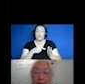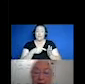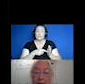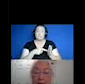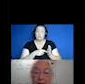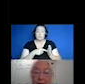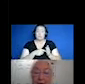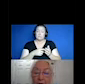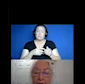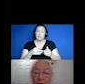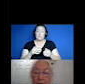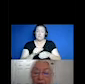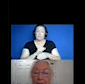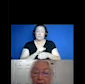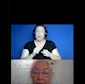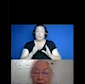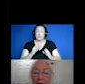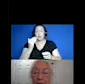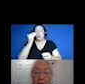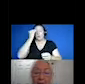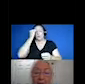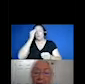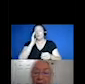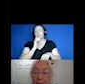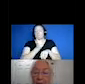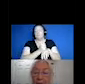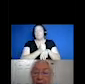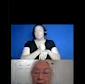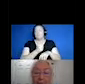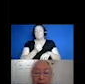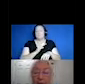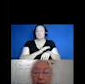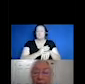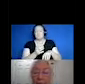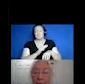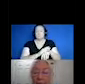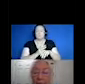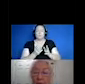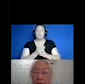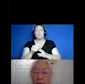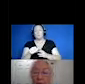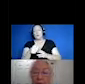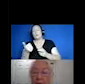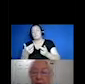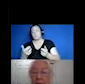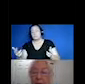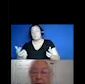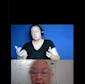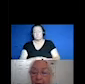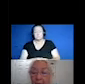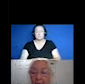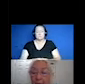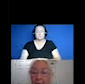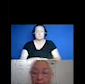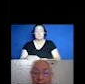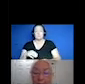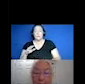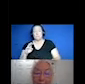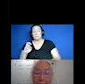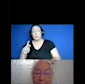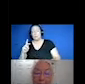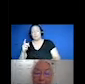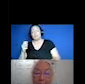of the practitioner are known to be arranged intermittently via other resources, such as block grant funding.